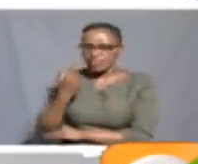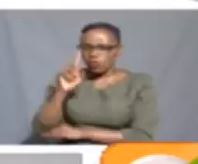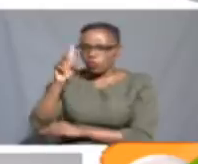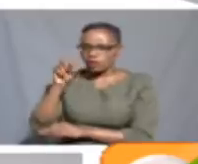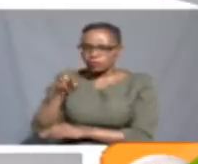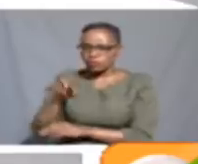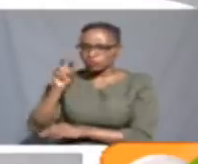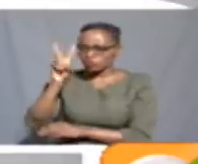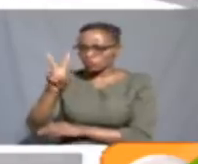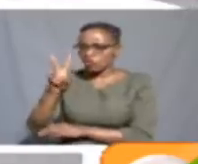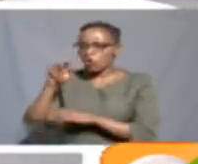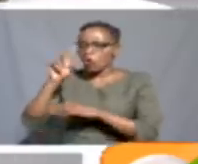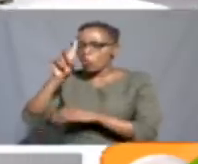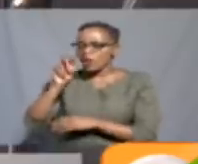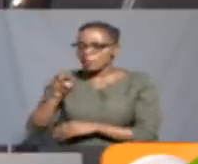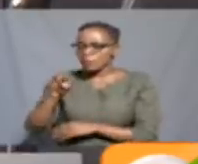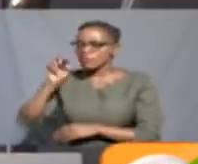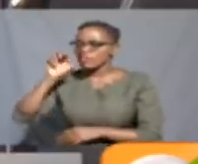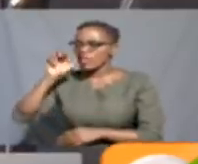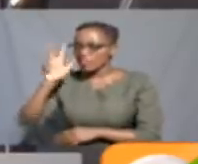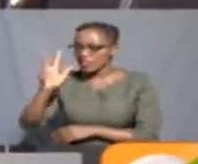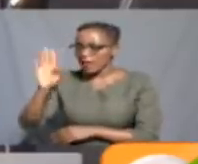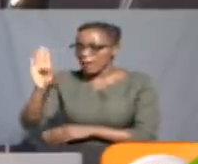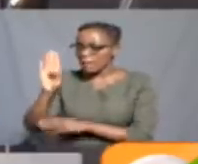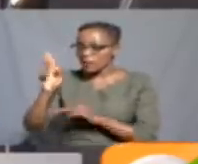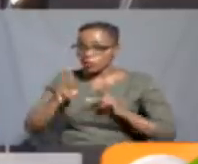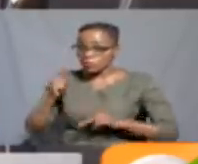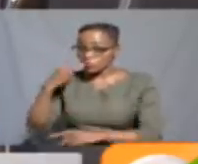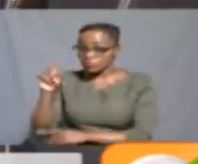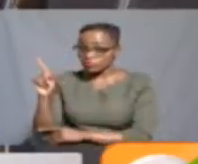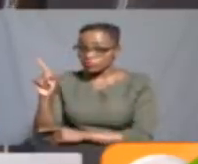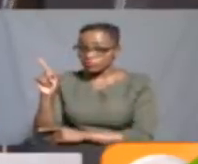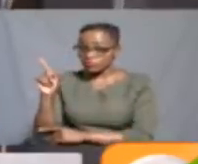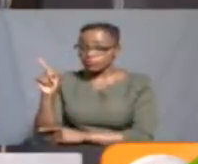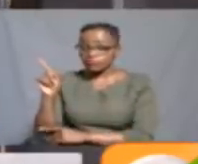1.2 plus, maybe 1.3 billion people, right? Yep.